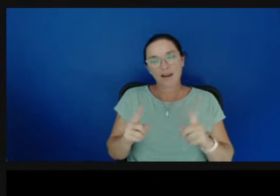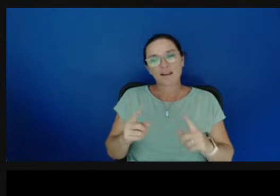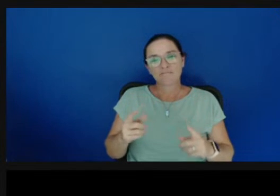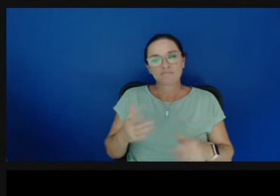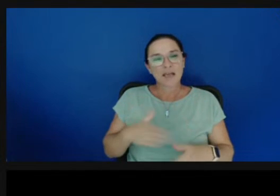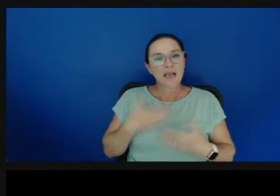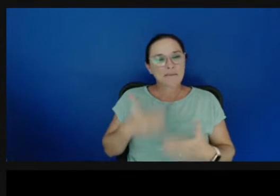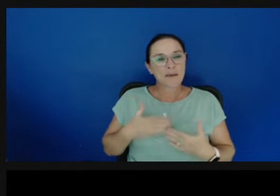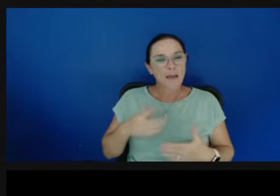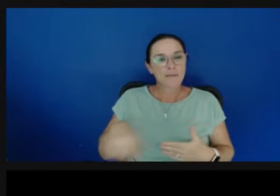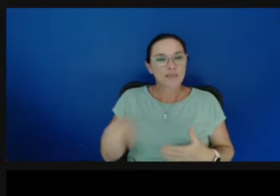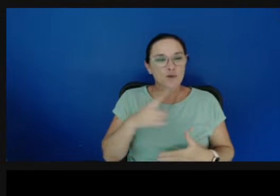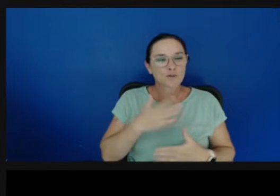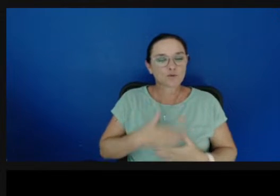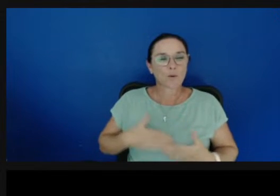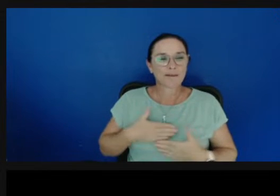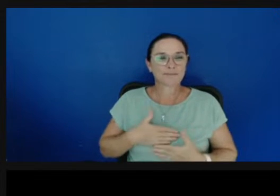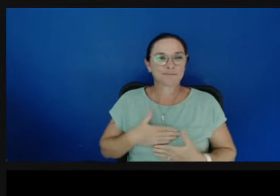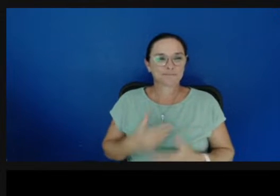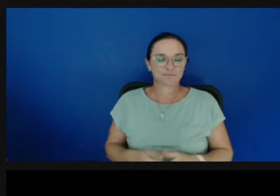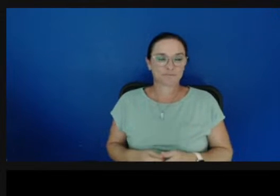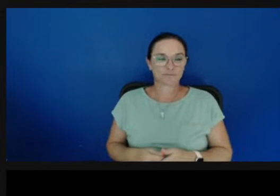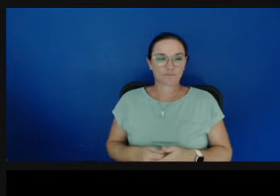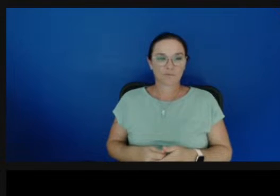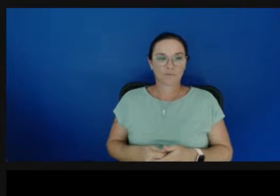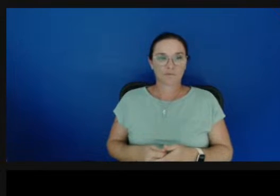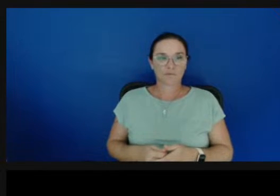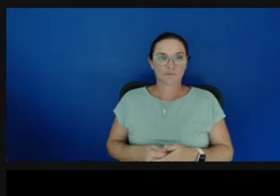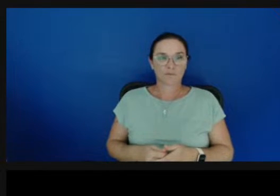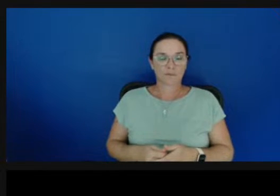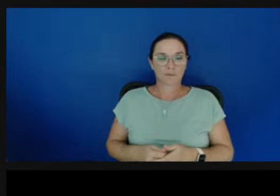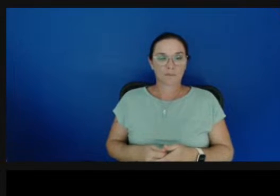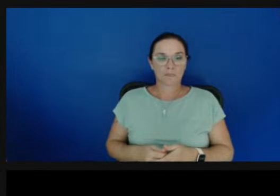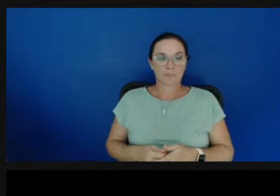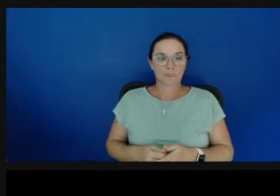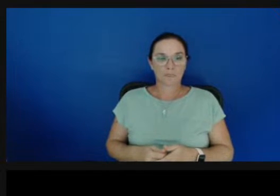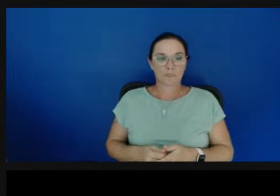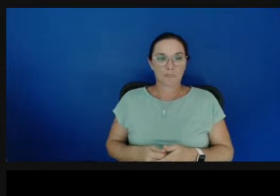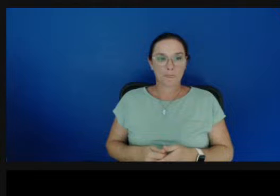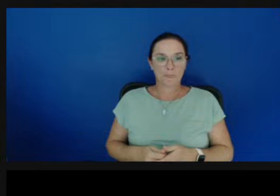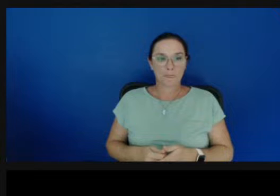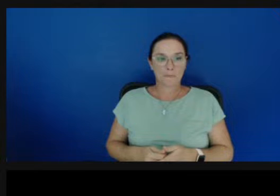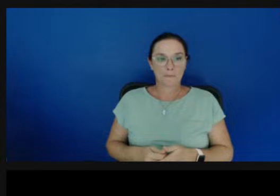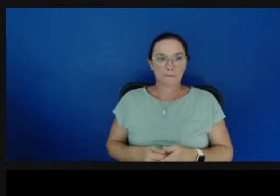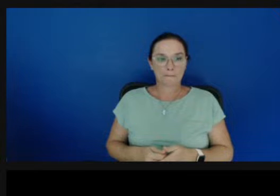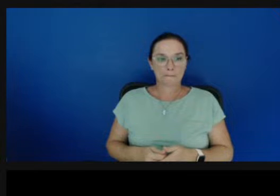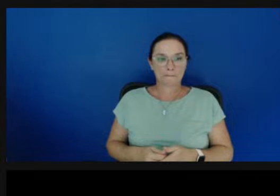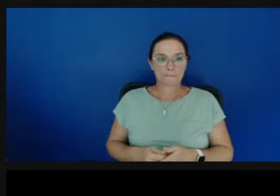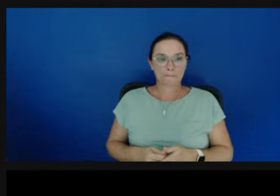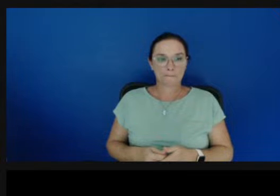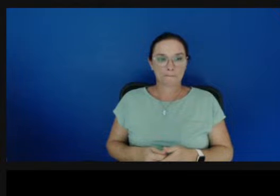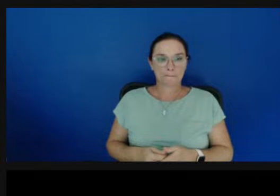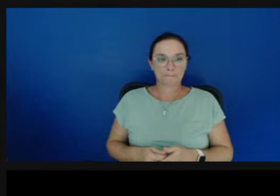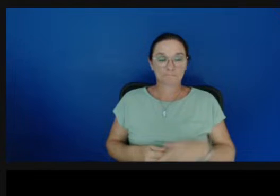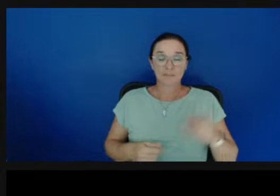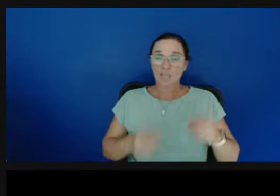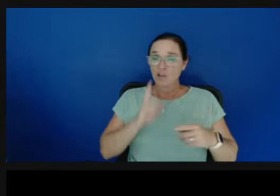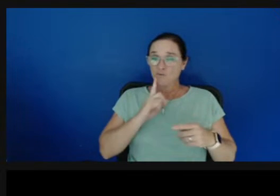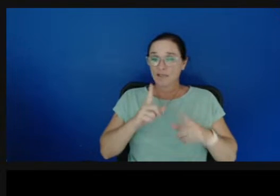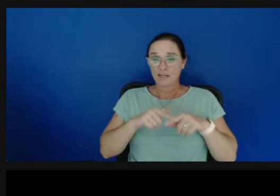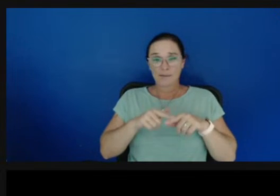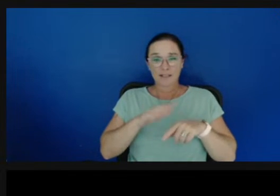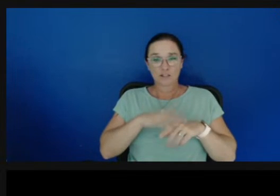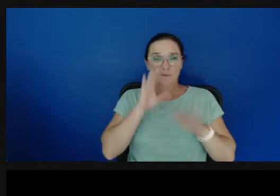enjoyed them. Yeah, one thing I noticed was interesting as I was going through it. It depends on which program and which image, really, because like some of the